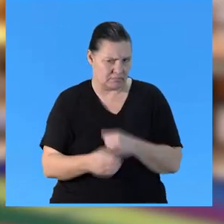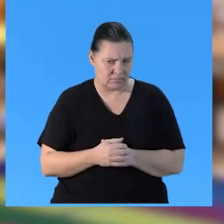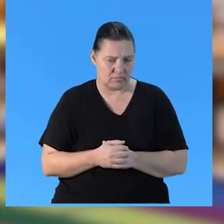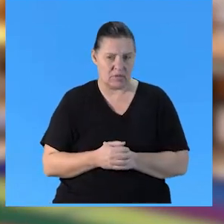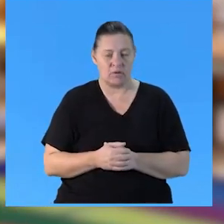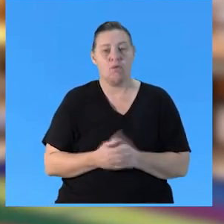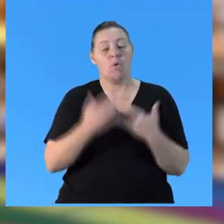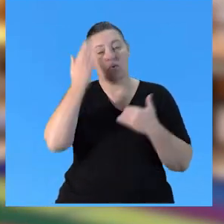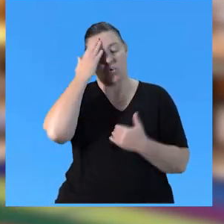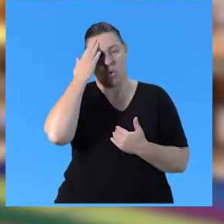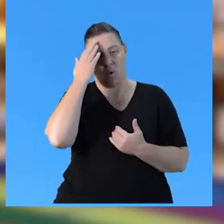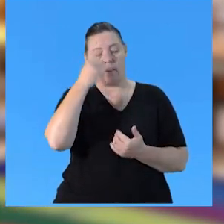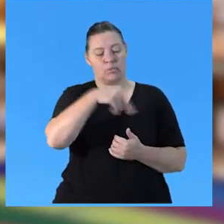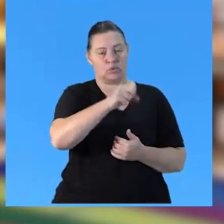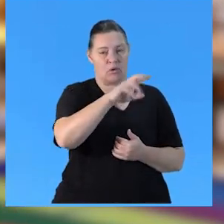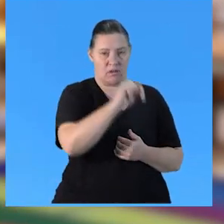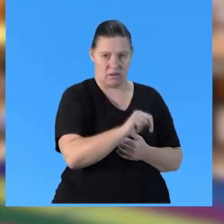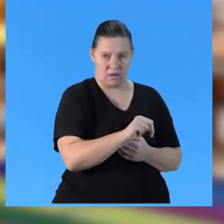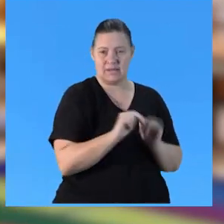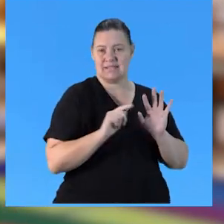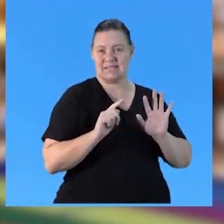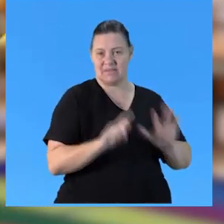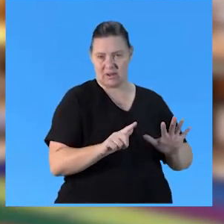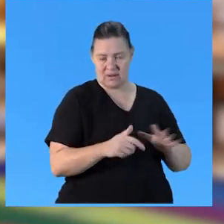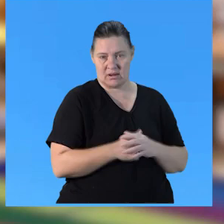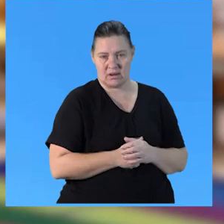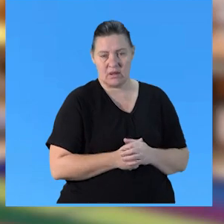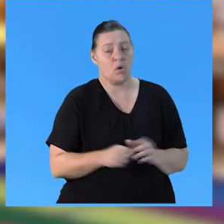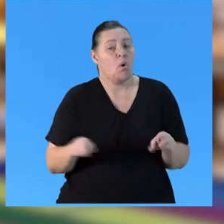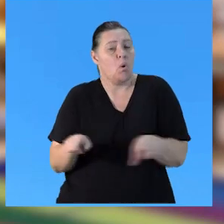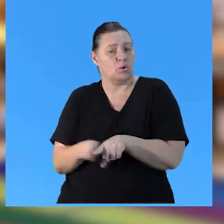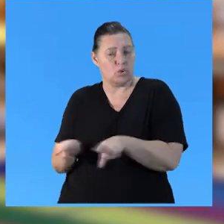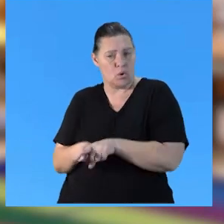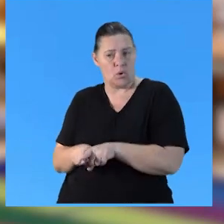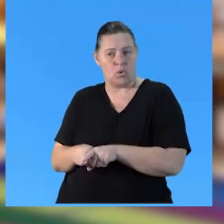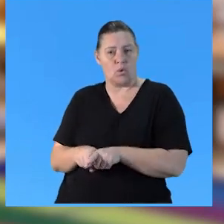and neutrons rather. And the electrons are always moving within